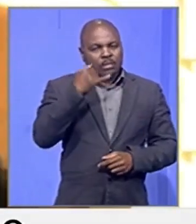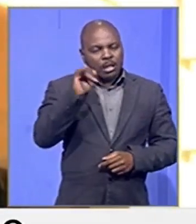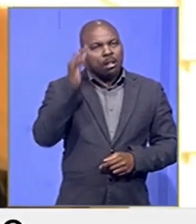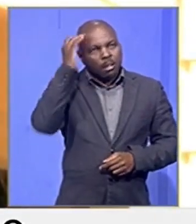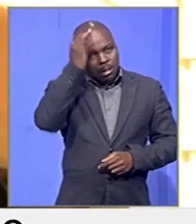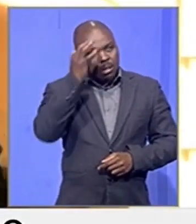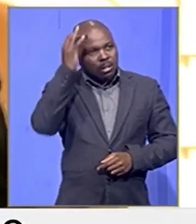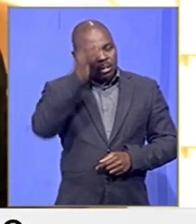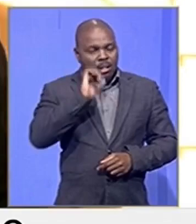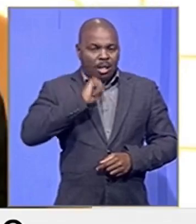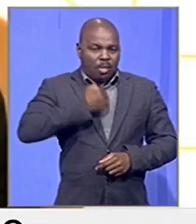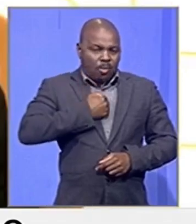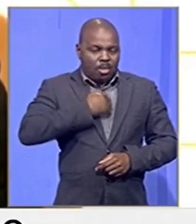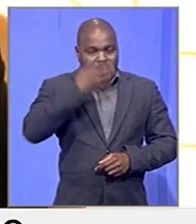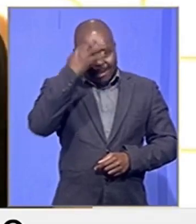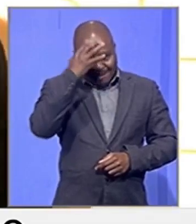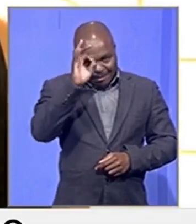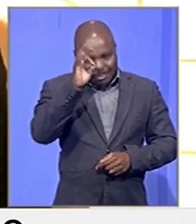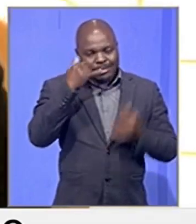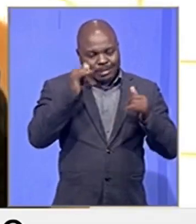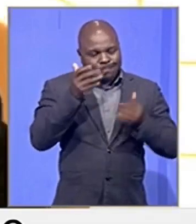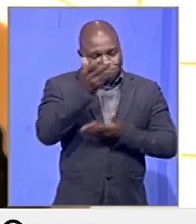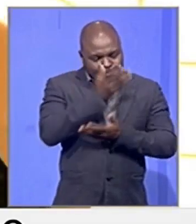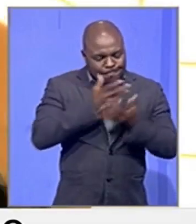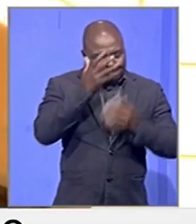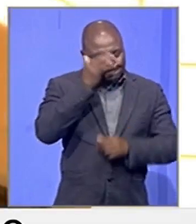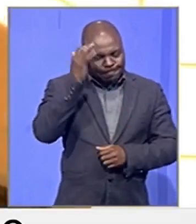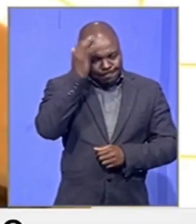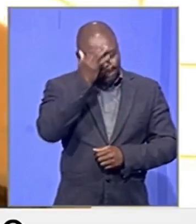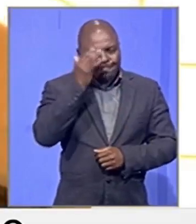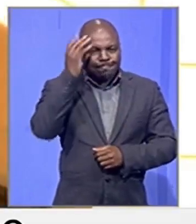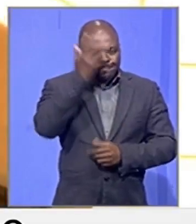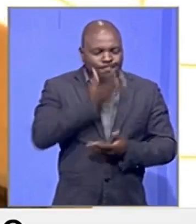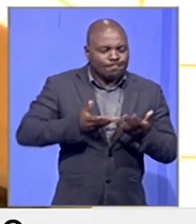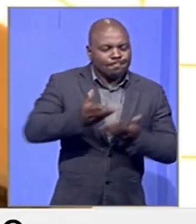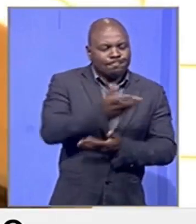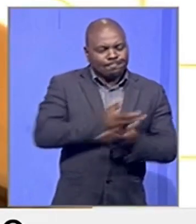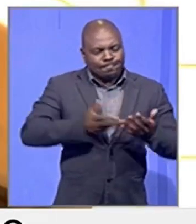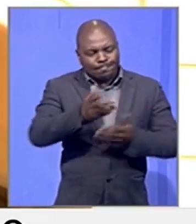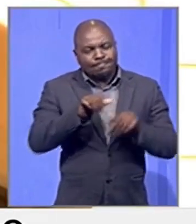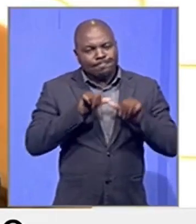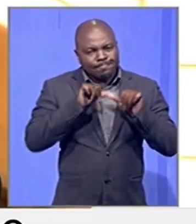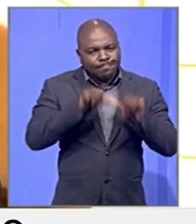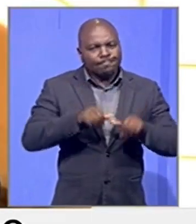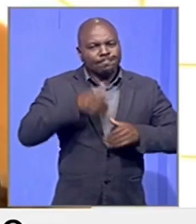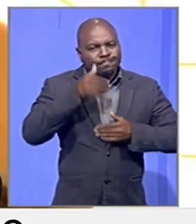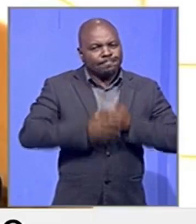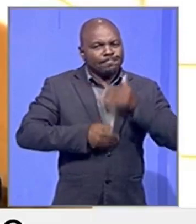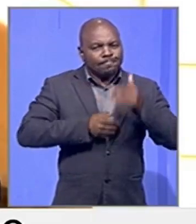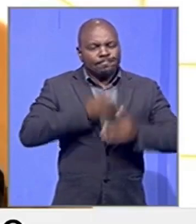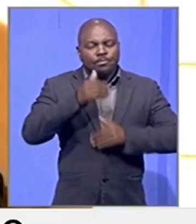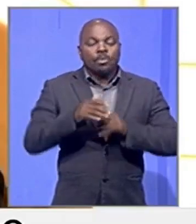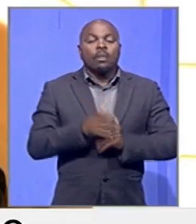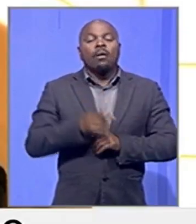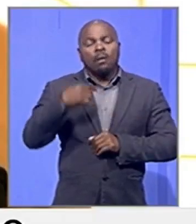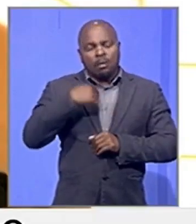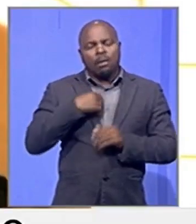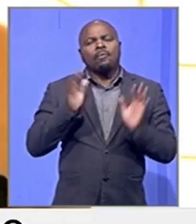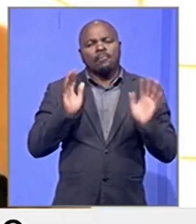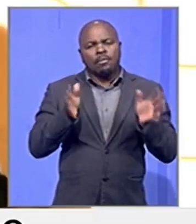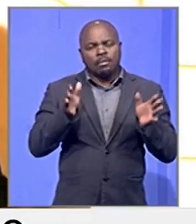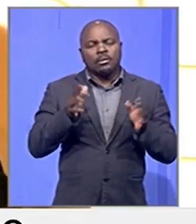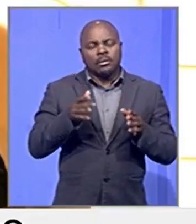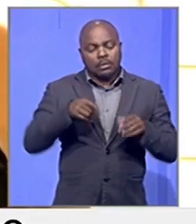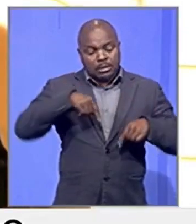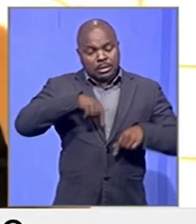by our government. We are discussing this matter on a continuous basis. And I have said, both in